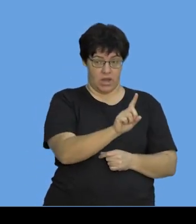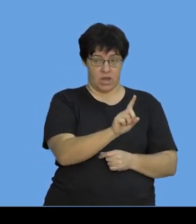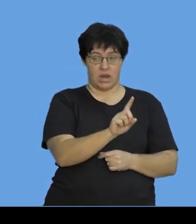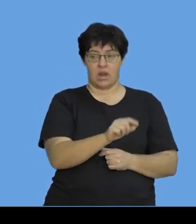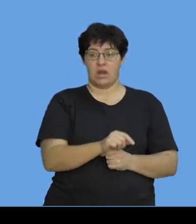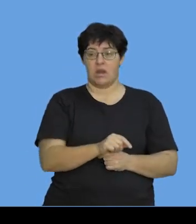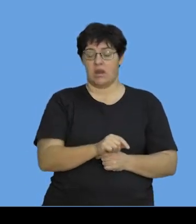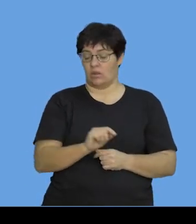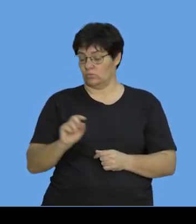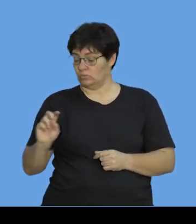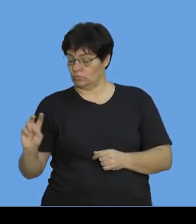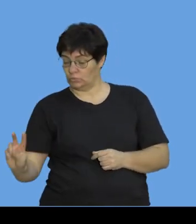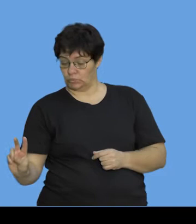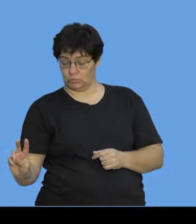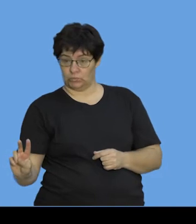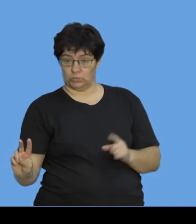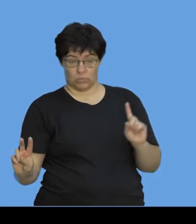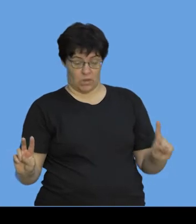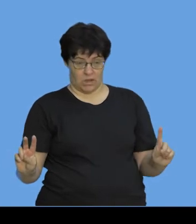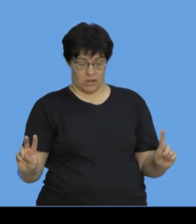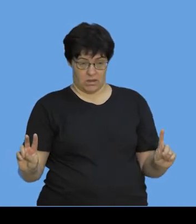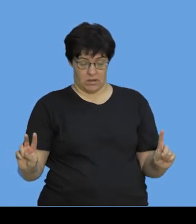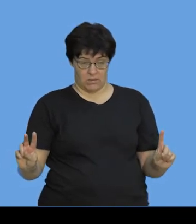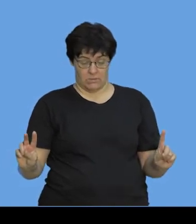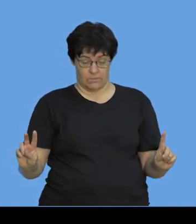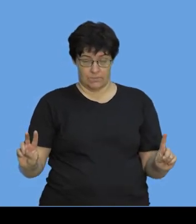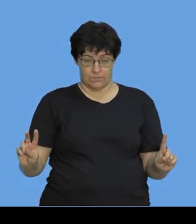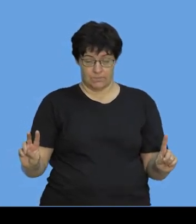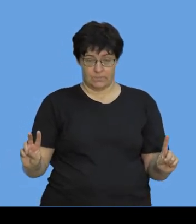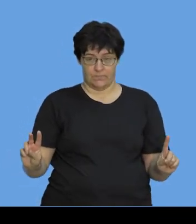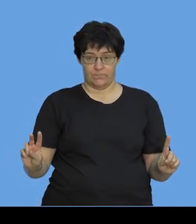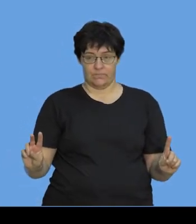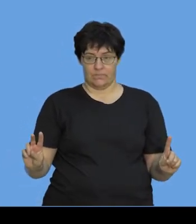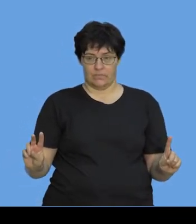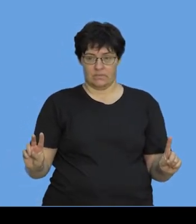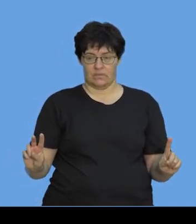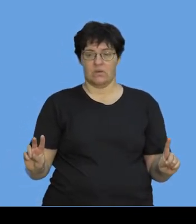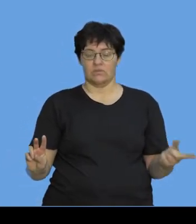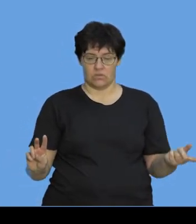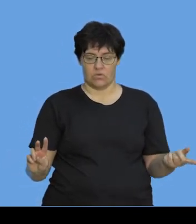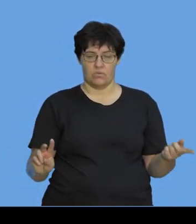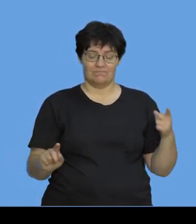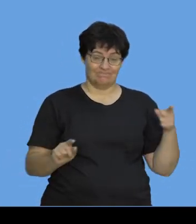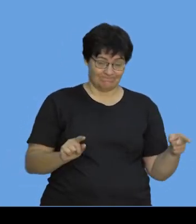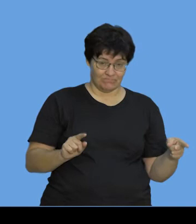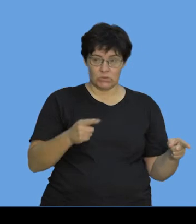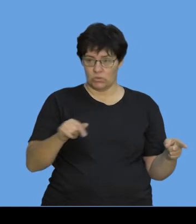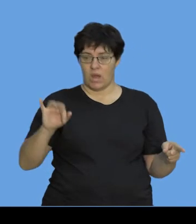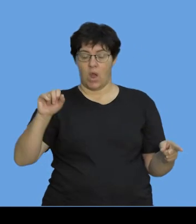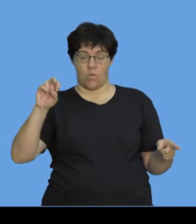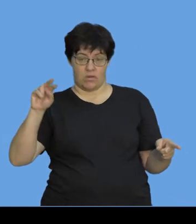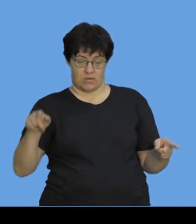1:2. Okay, this is the ratio for the ore to the iron. So we are told that there